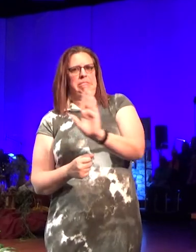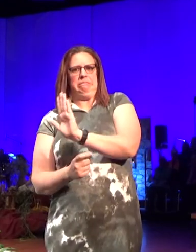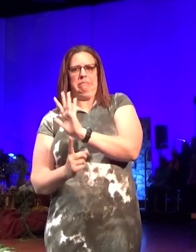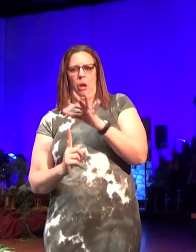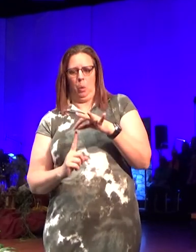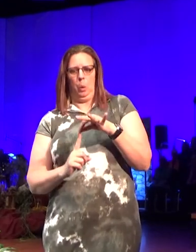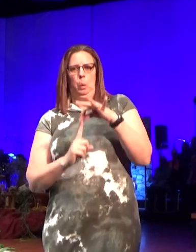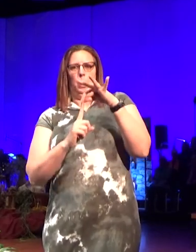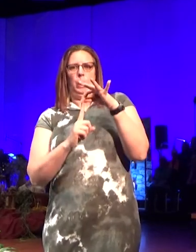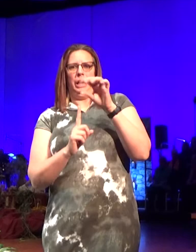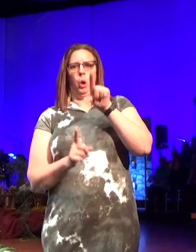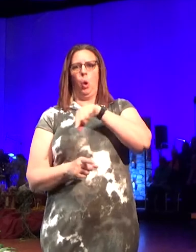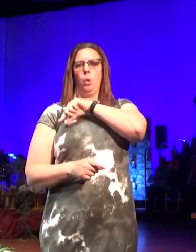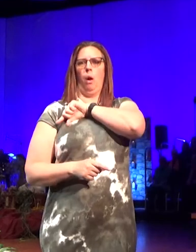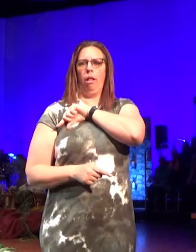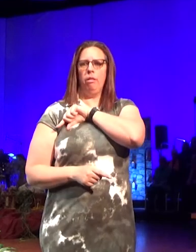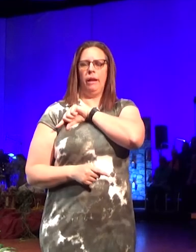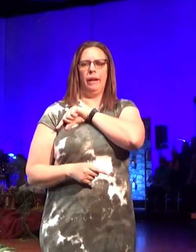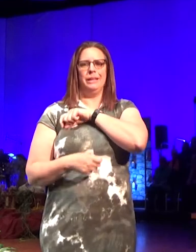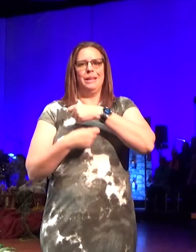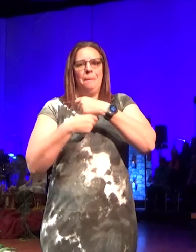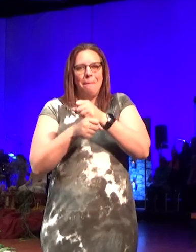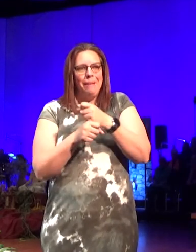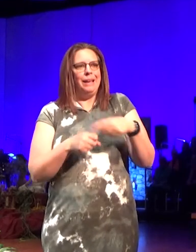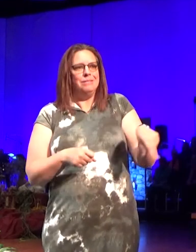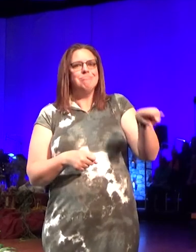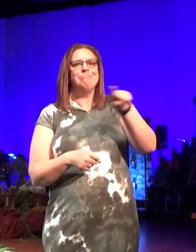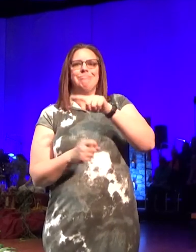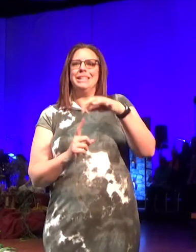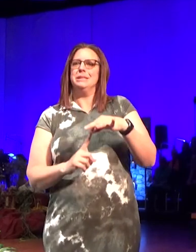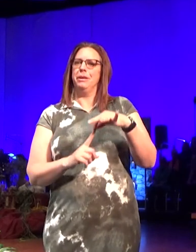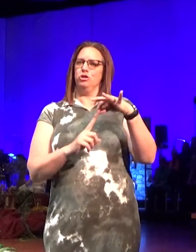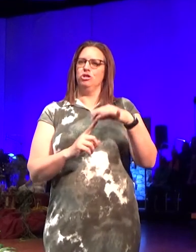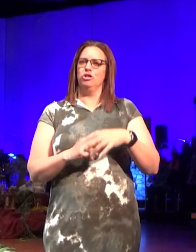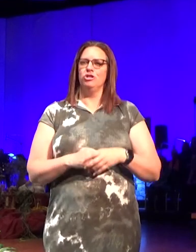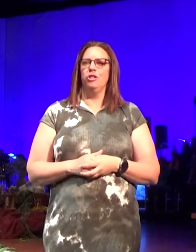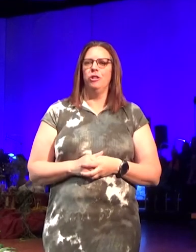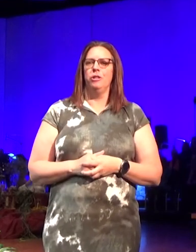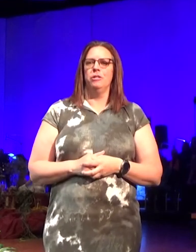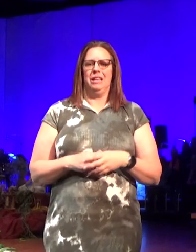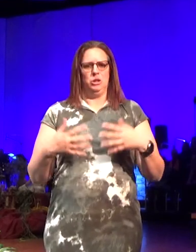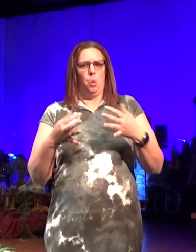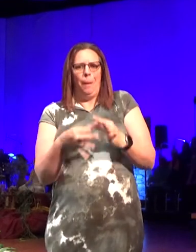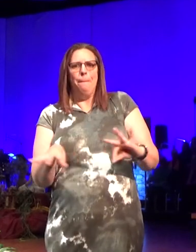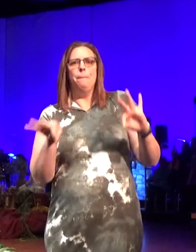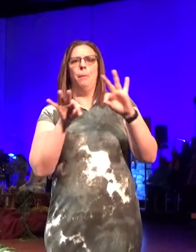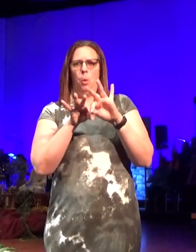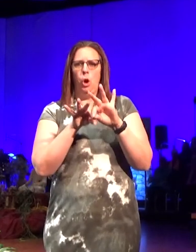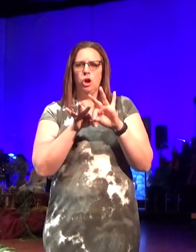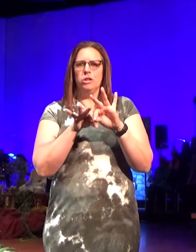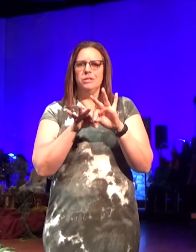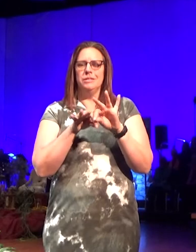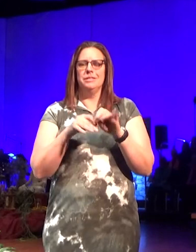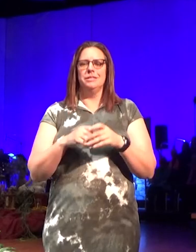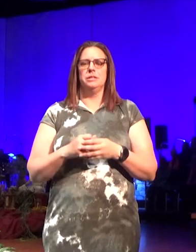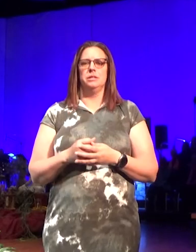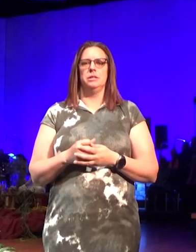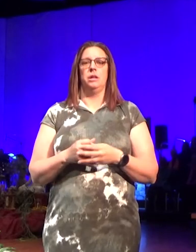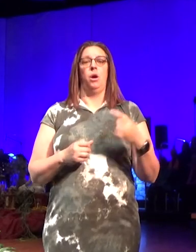one of us so very special. So important that we are here at this